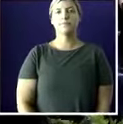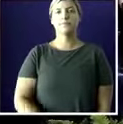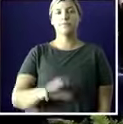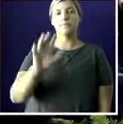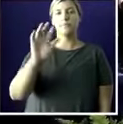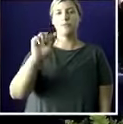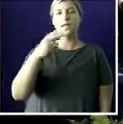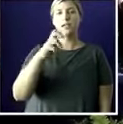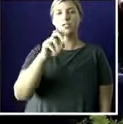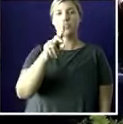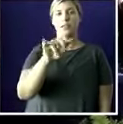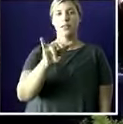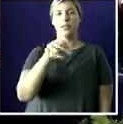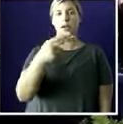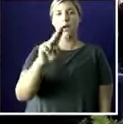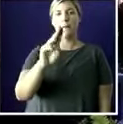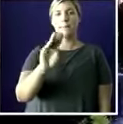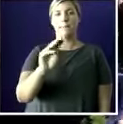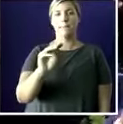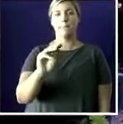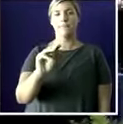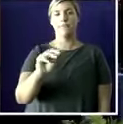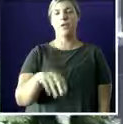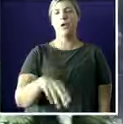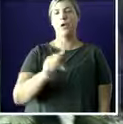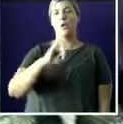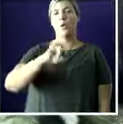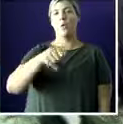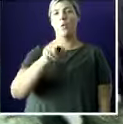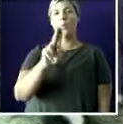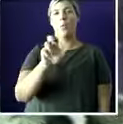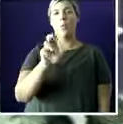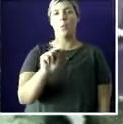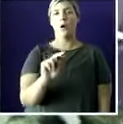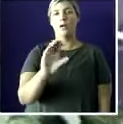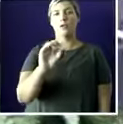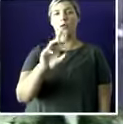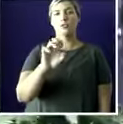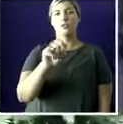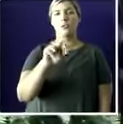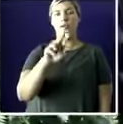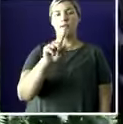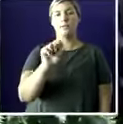Ashley Renee Hum. Juan Ernesto Contreras.